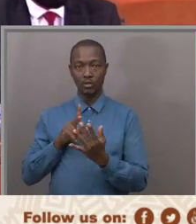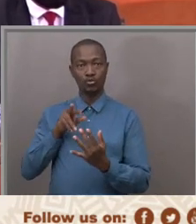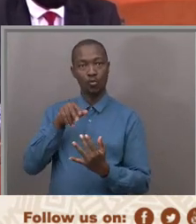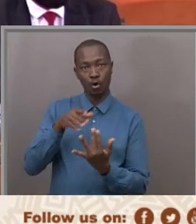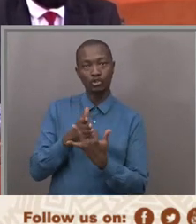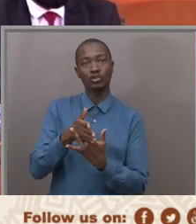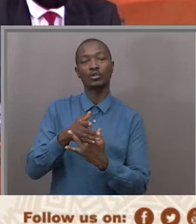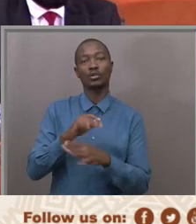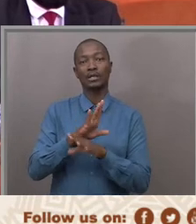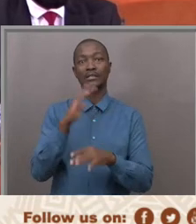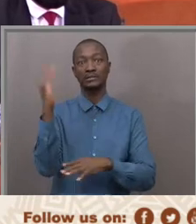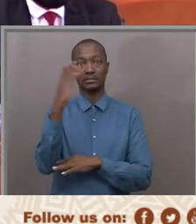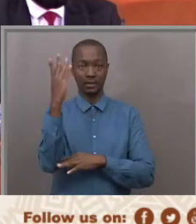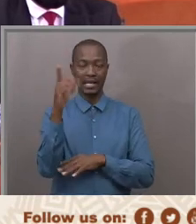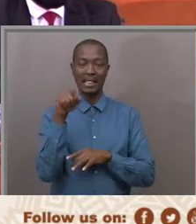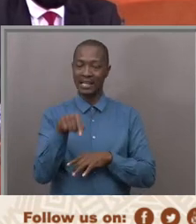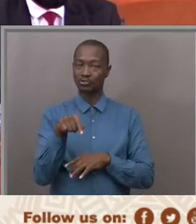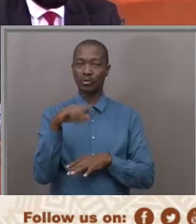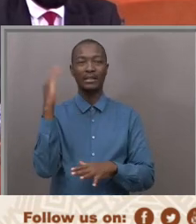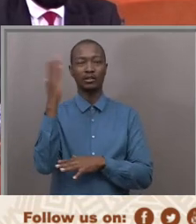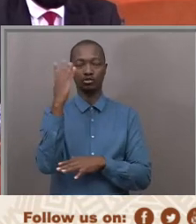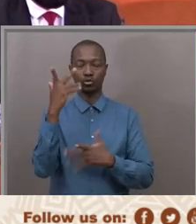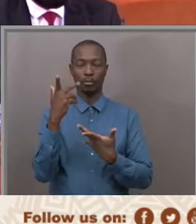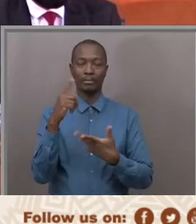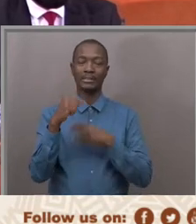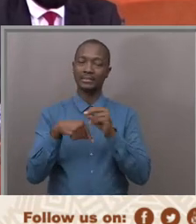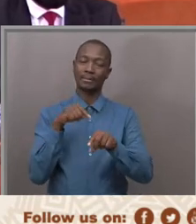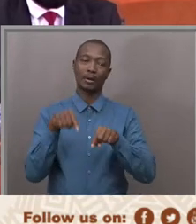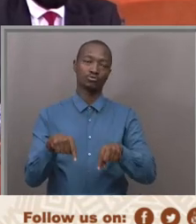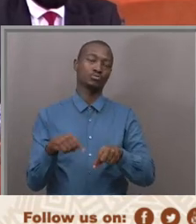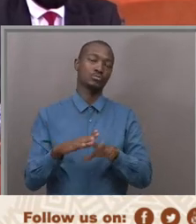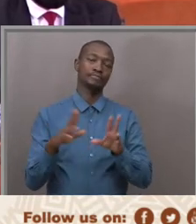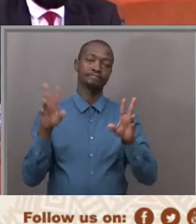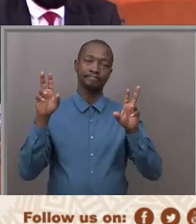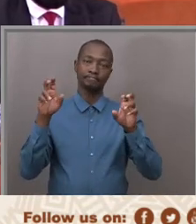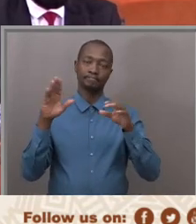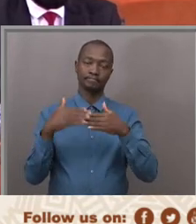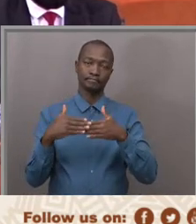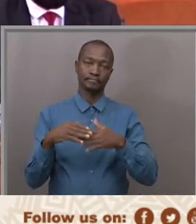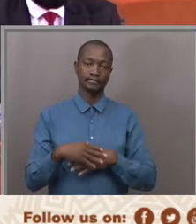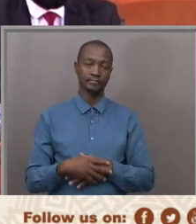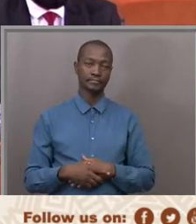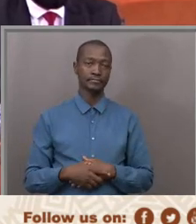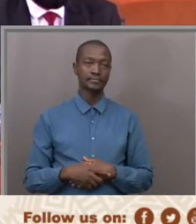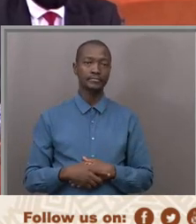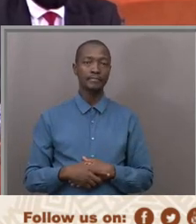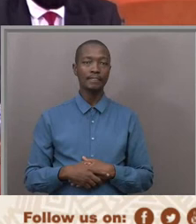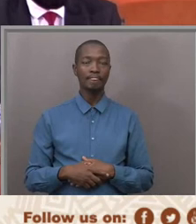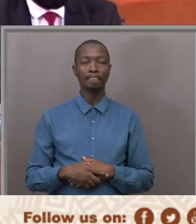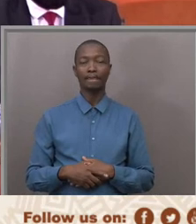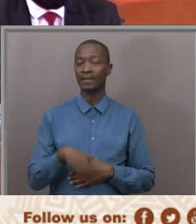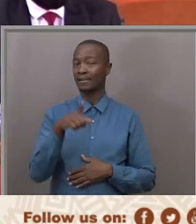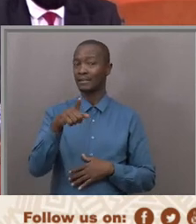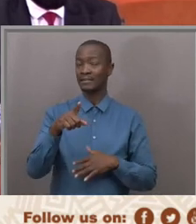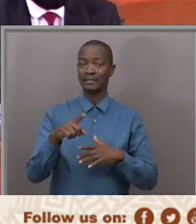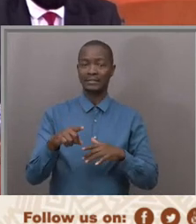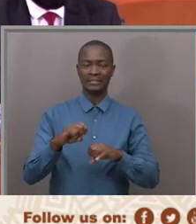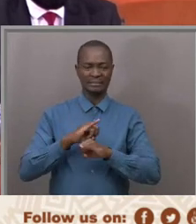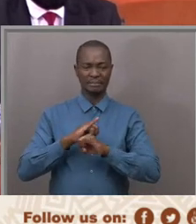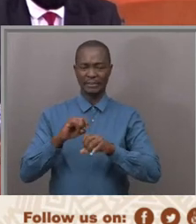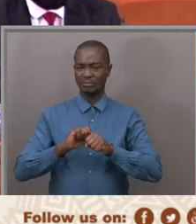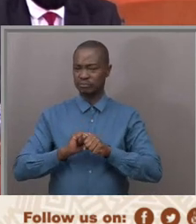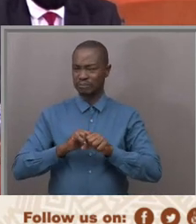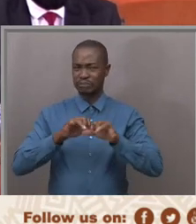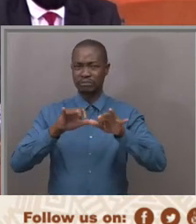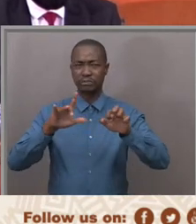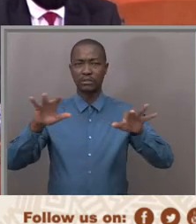this storm is all about." Close quote. The rapid outbreak and wide reach of